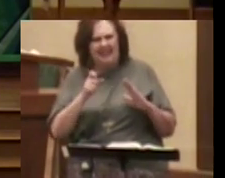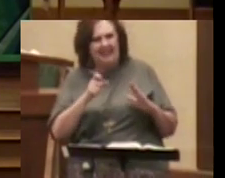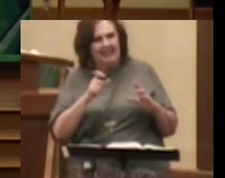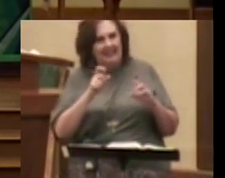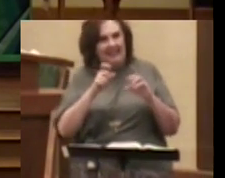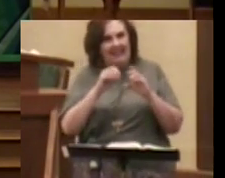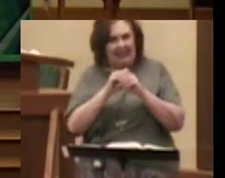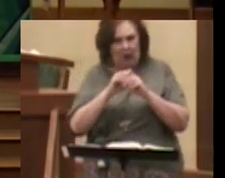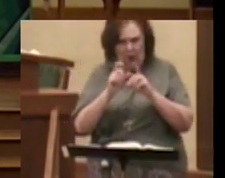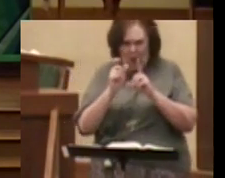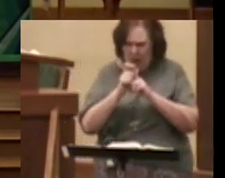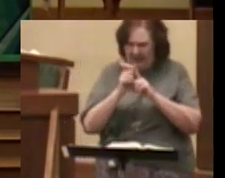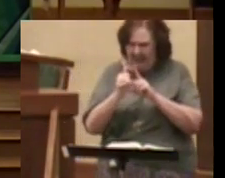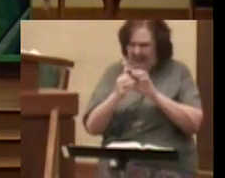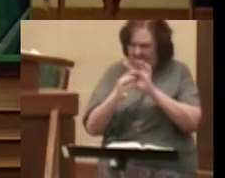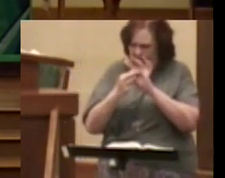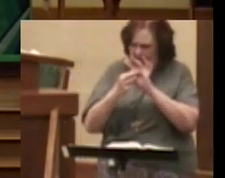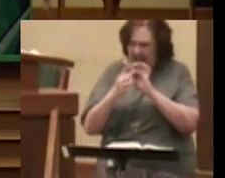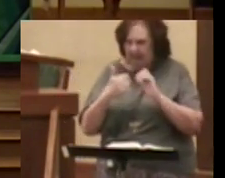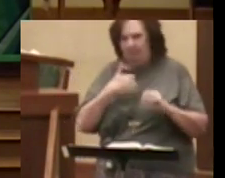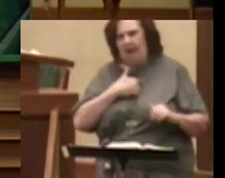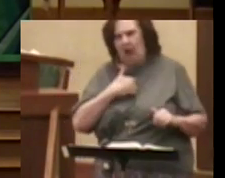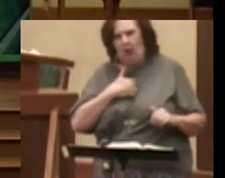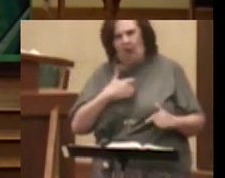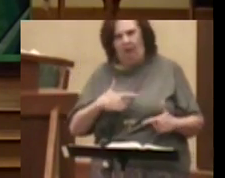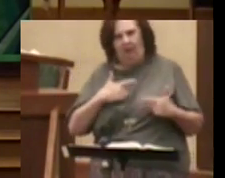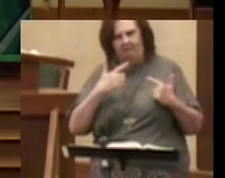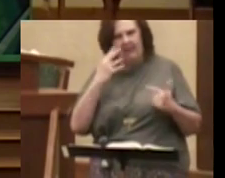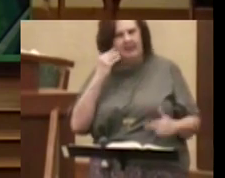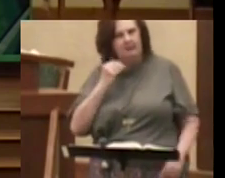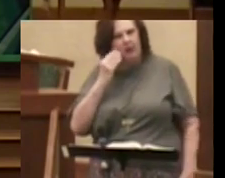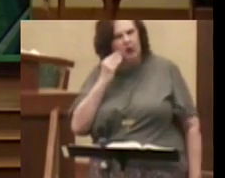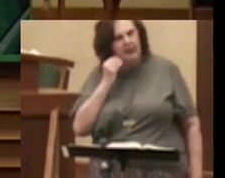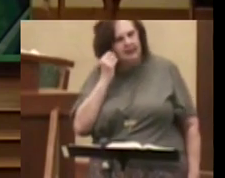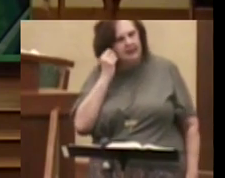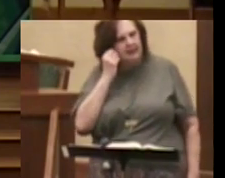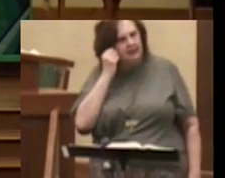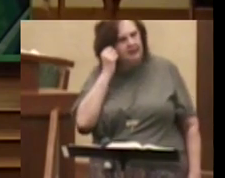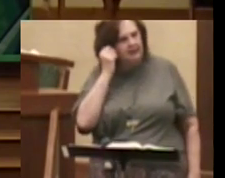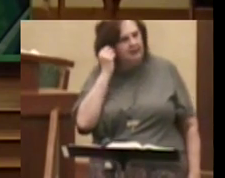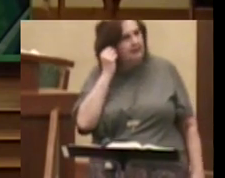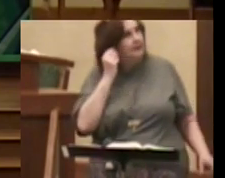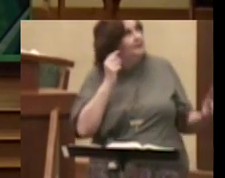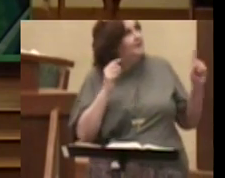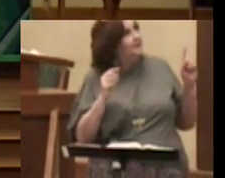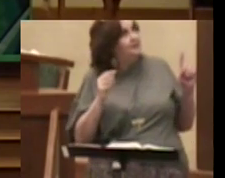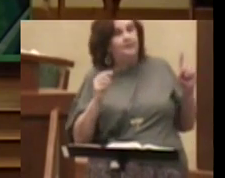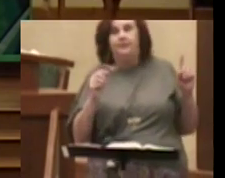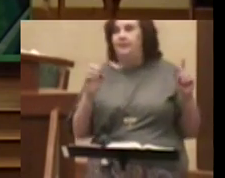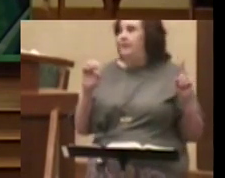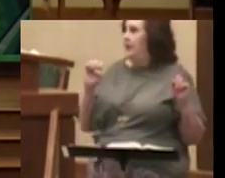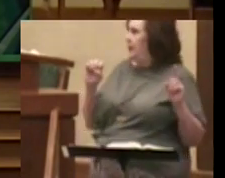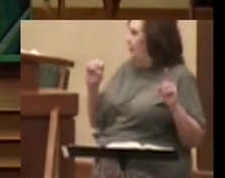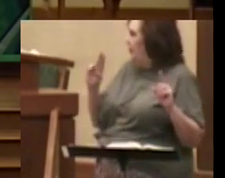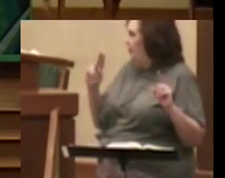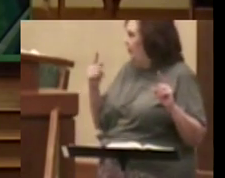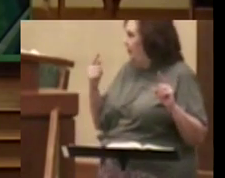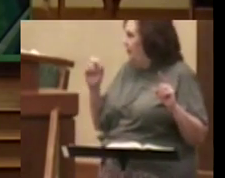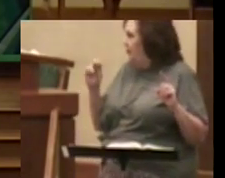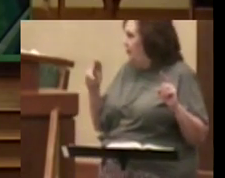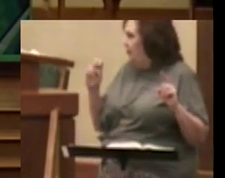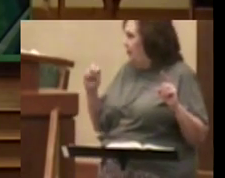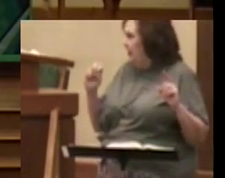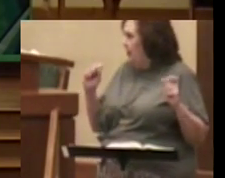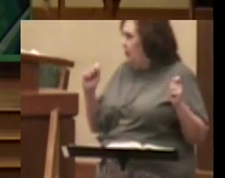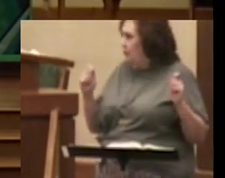words that connect to my own life experience. Here is how Eugene Peterson translates